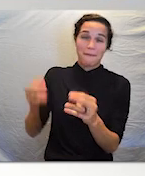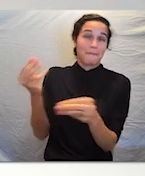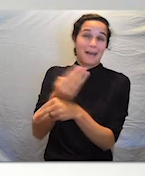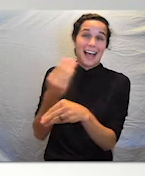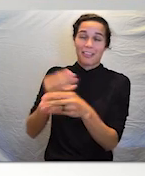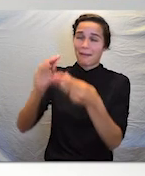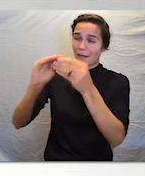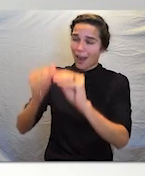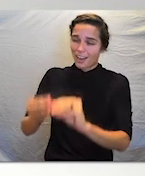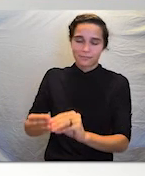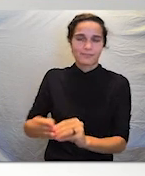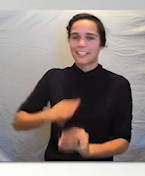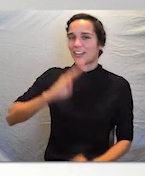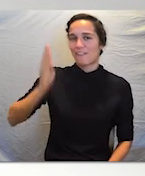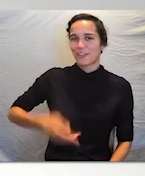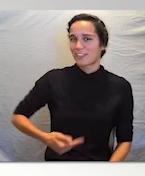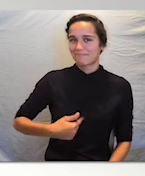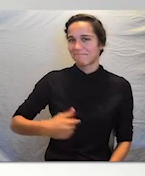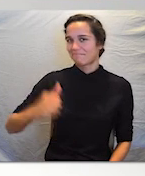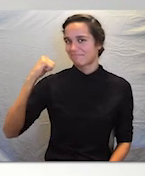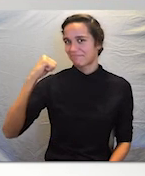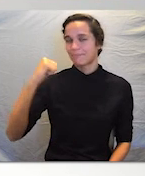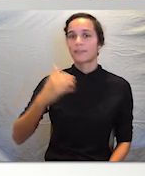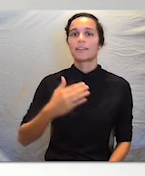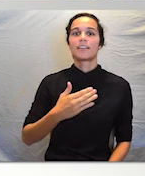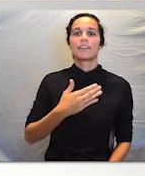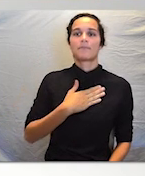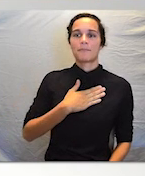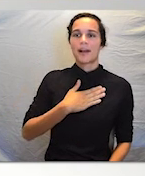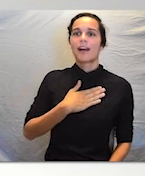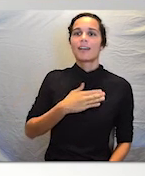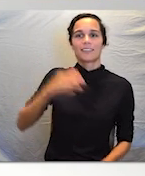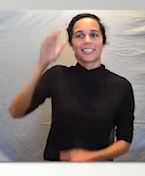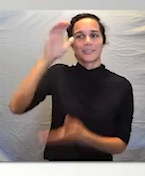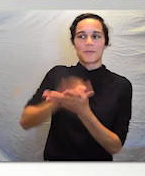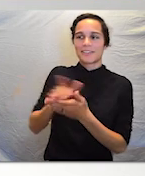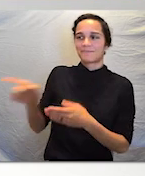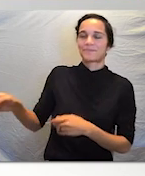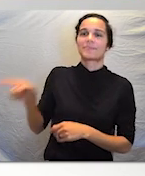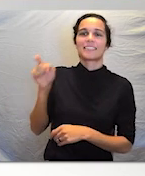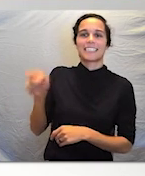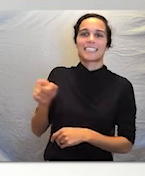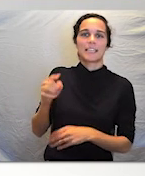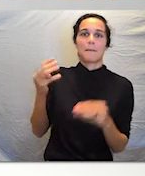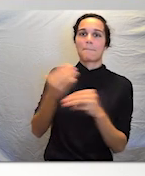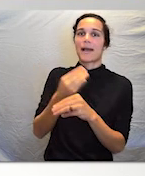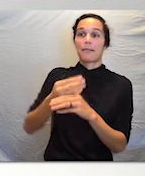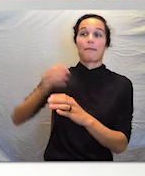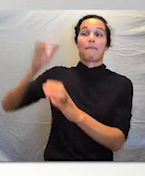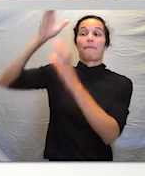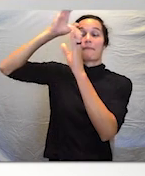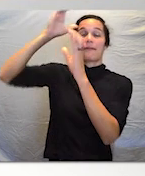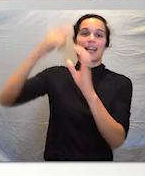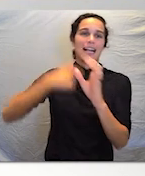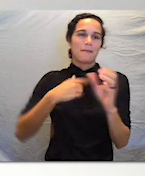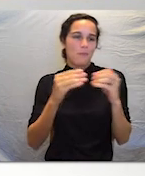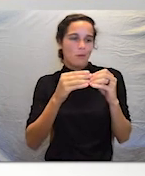significant other. He's the math whiz, and I'm the writing and communication whiz. So,